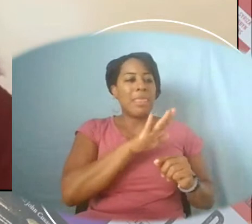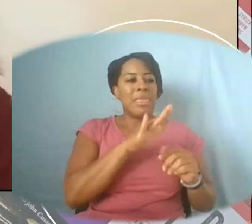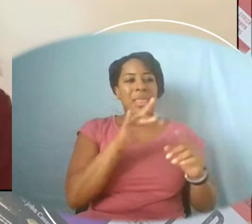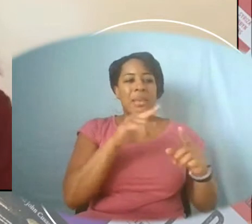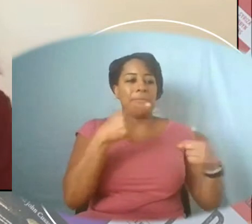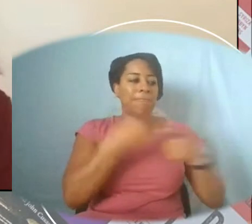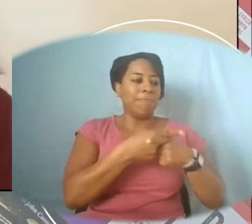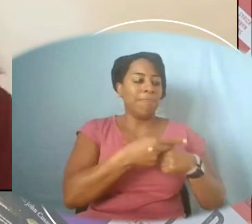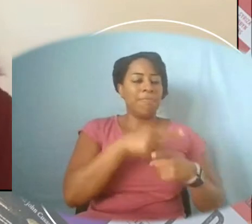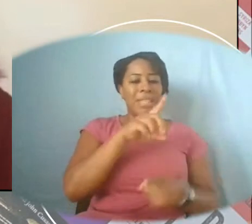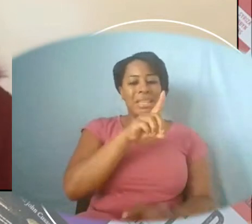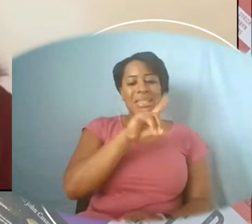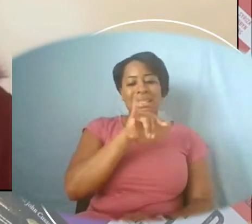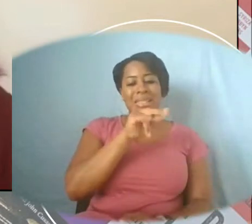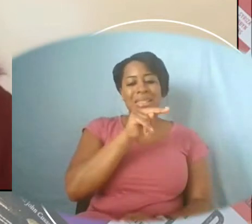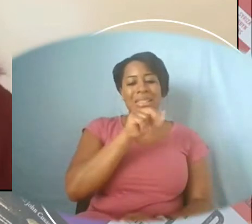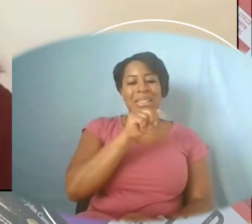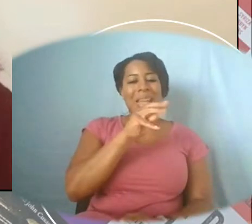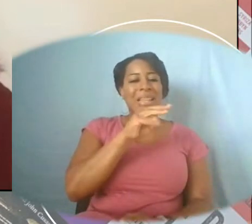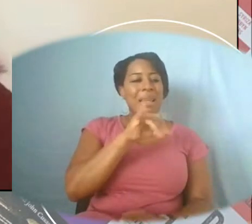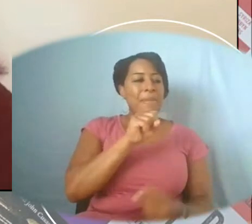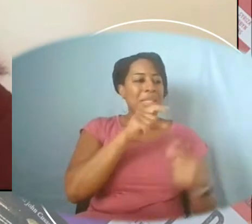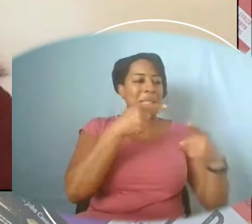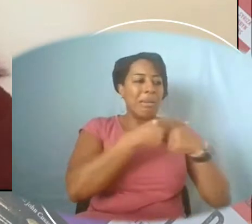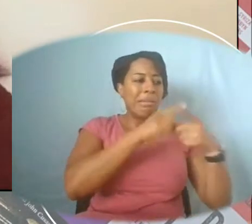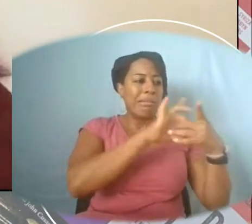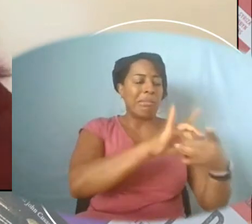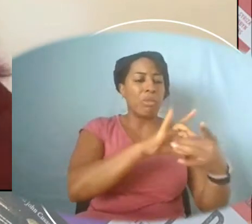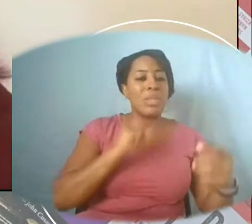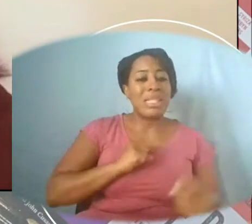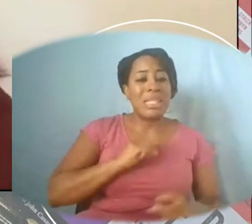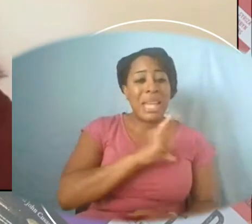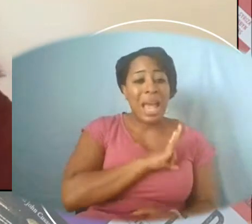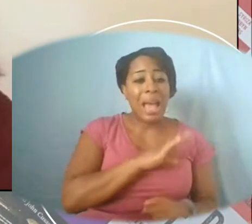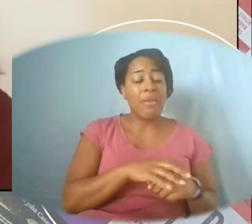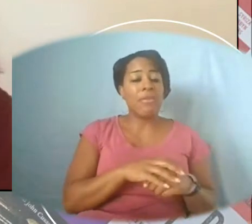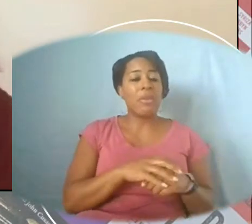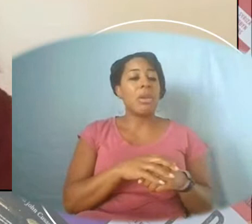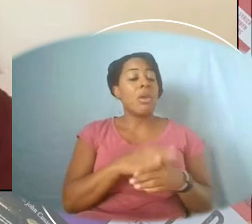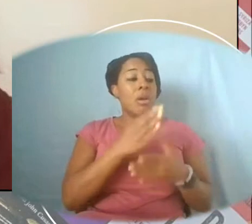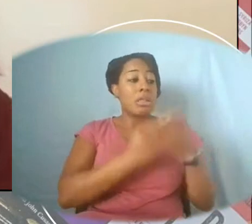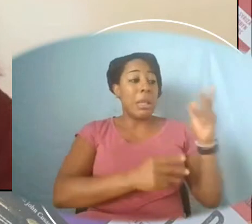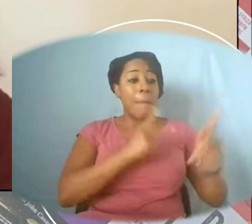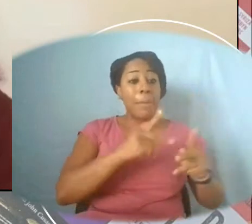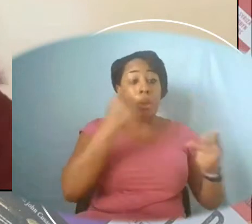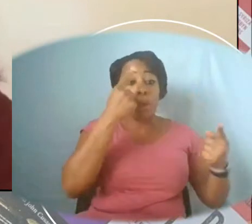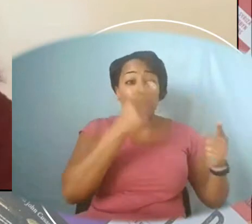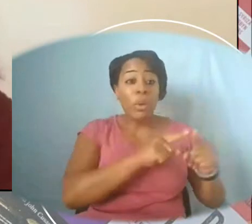Even people who agree with lifestyle choices